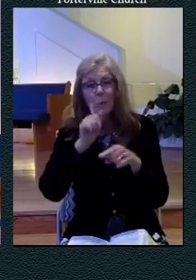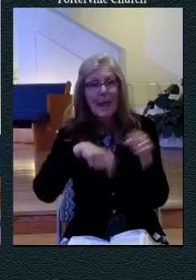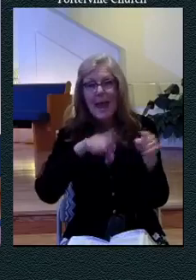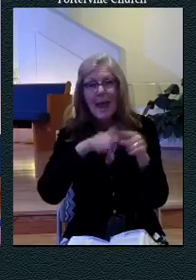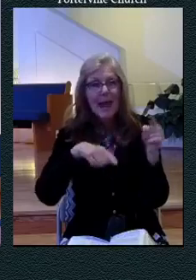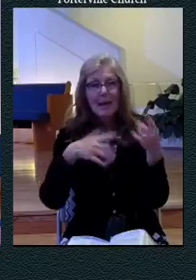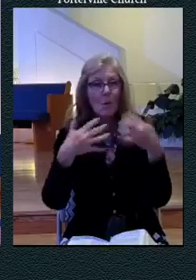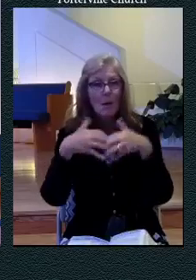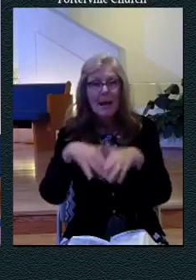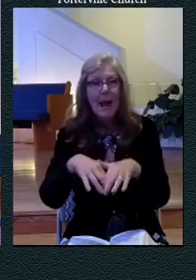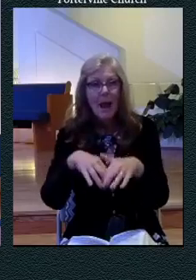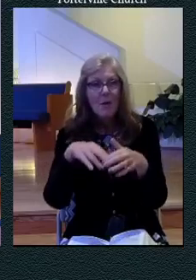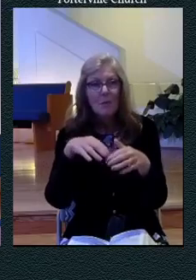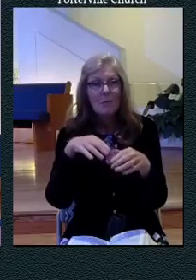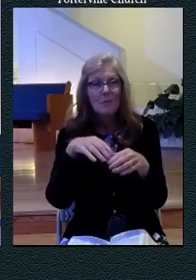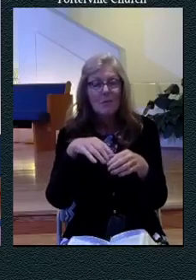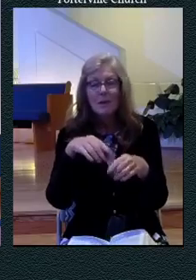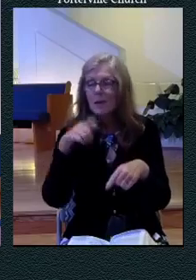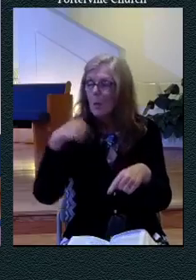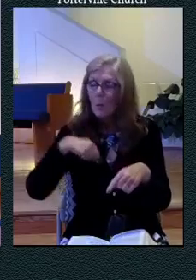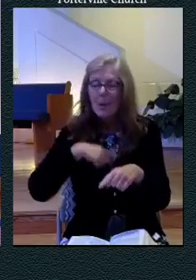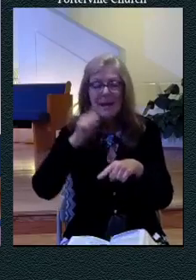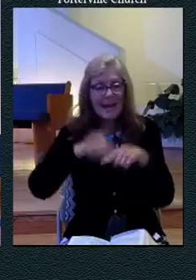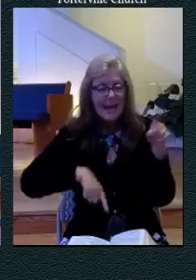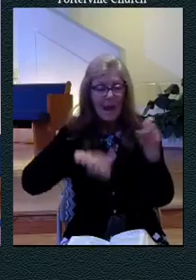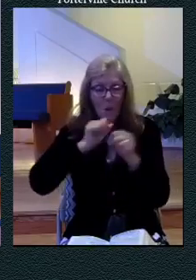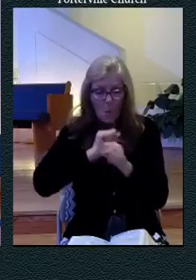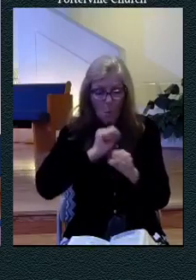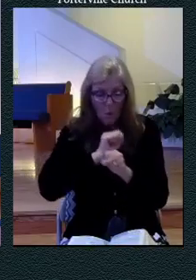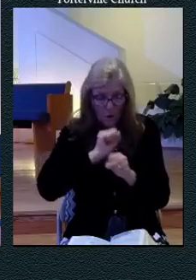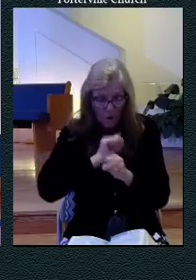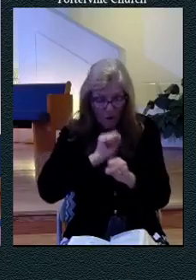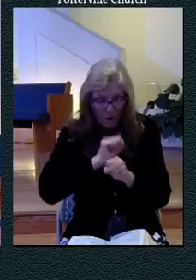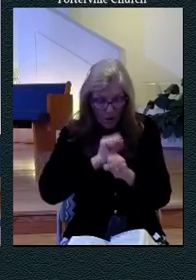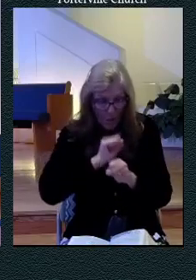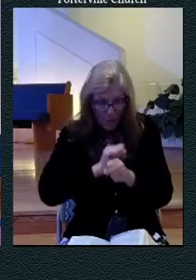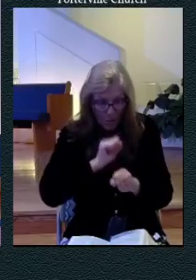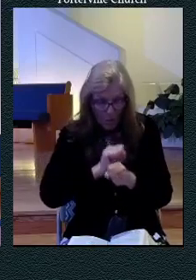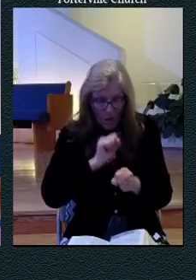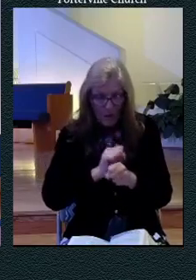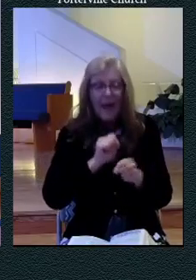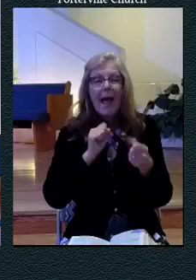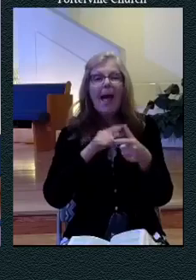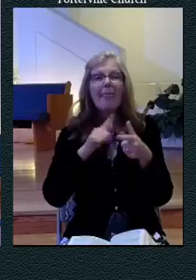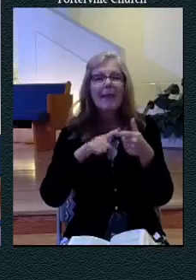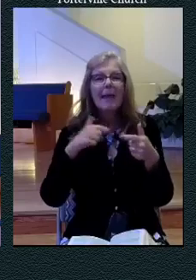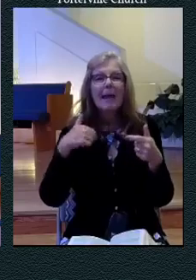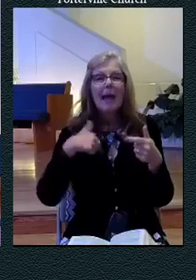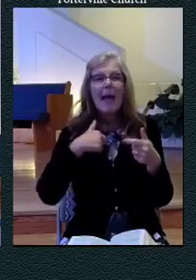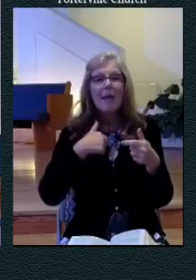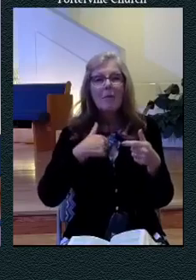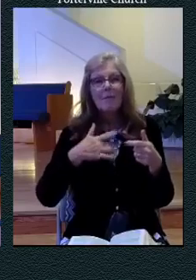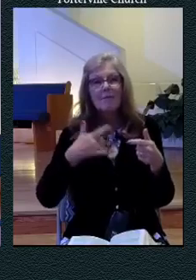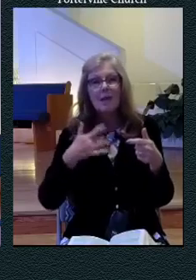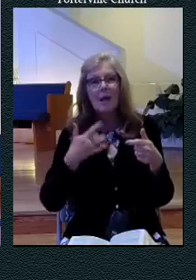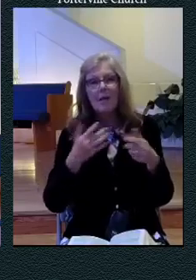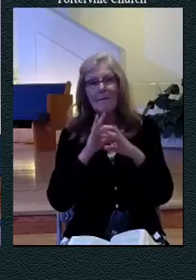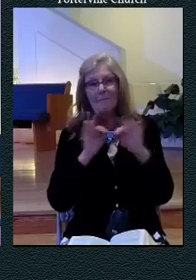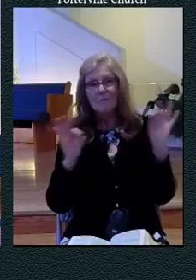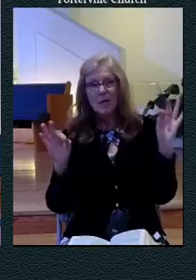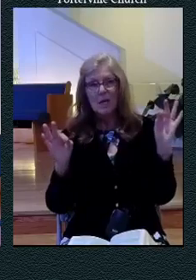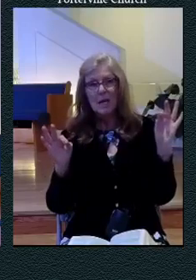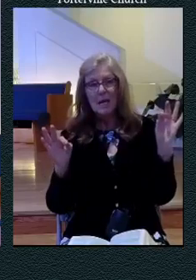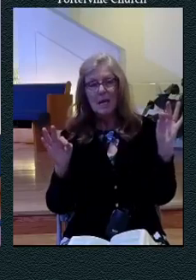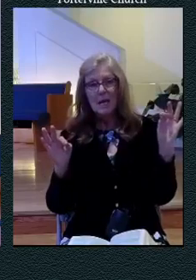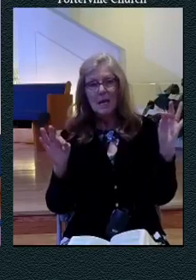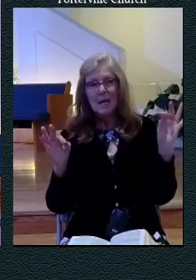never works. We cannot work ourselves into the place of freedom and forgiveness and peace and grace